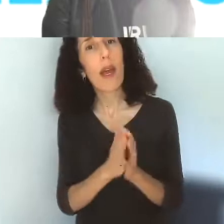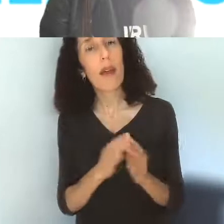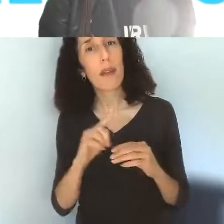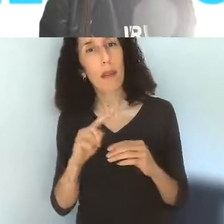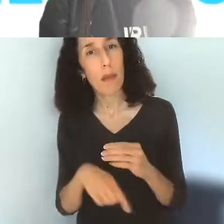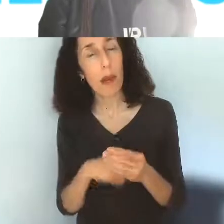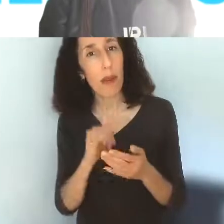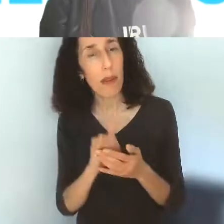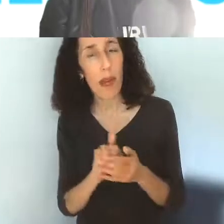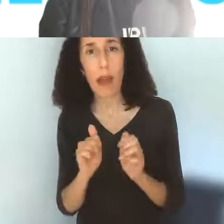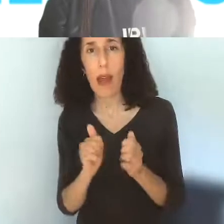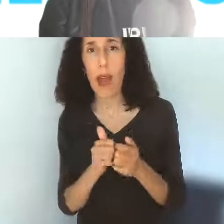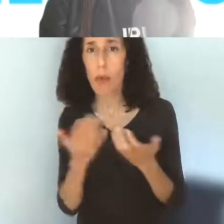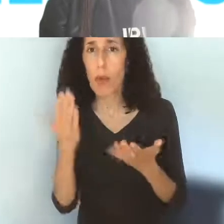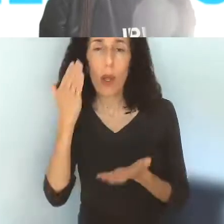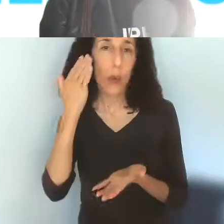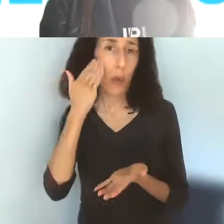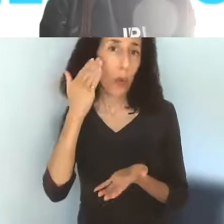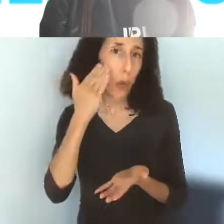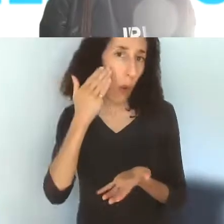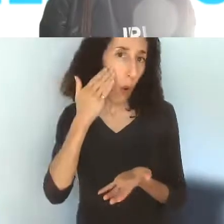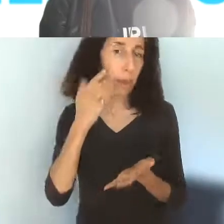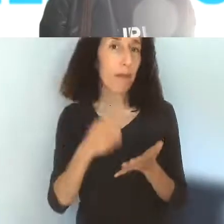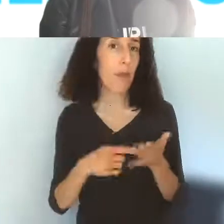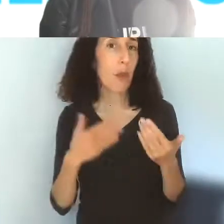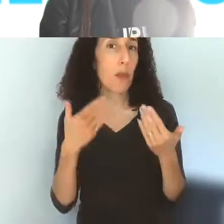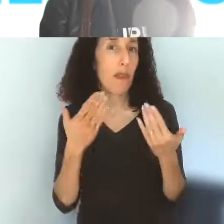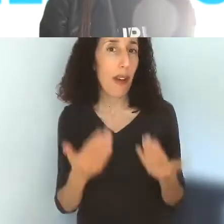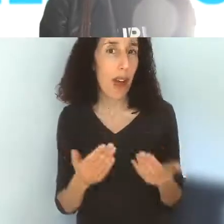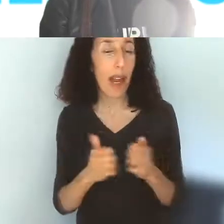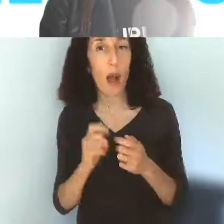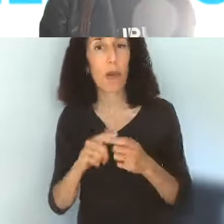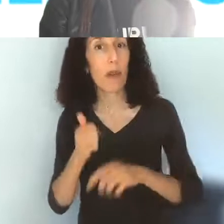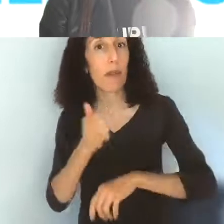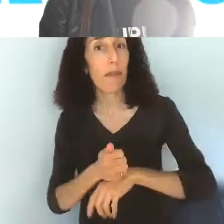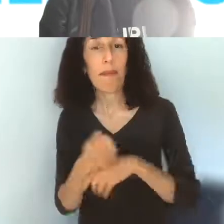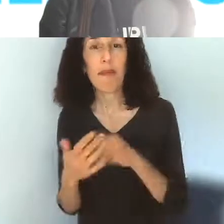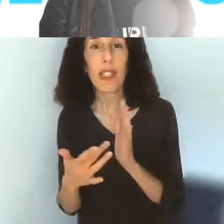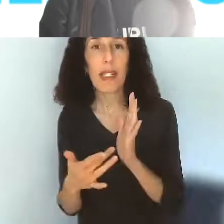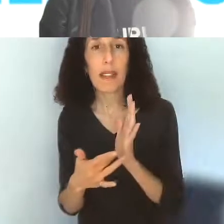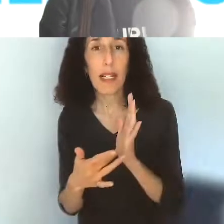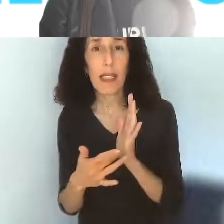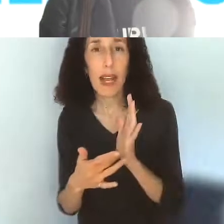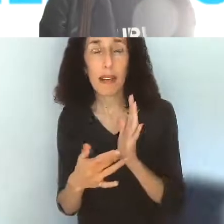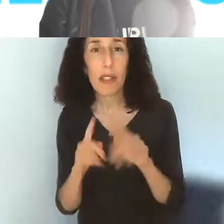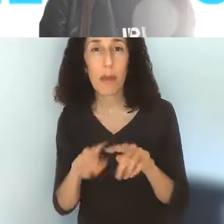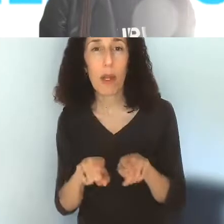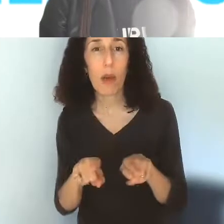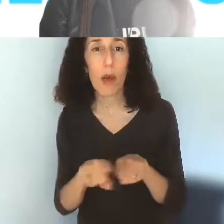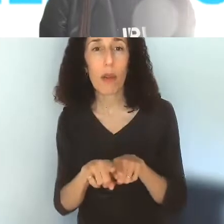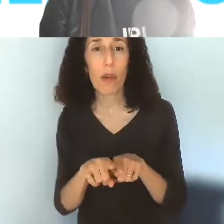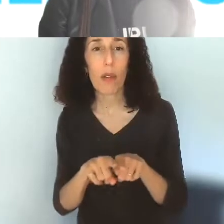right? So we can have the technology, and I know, you know, this is, you know, your area, that we also need to, you know,